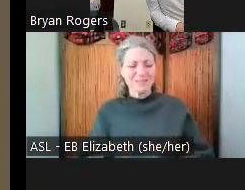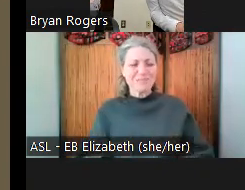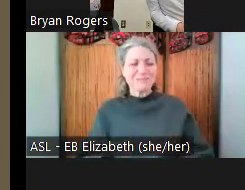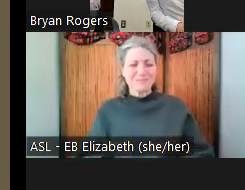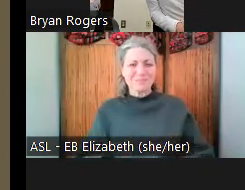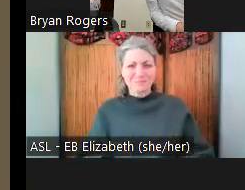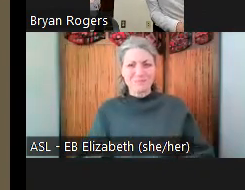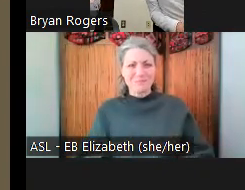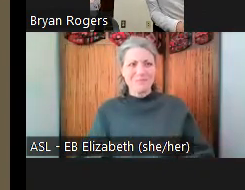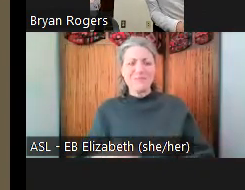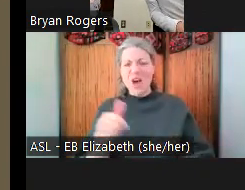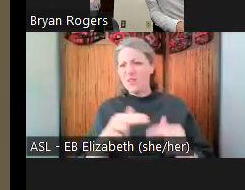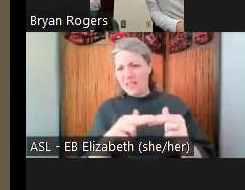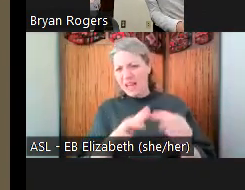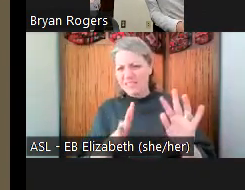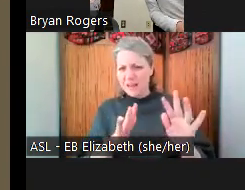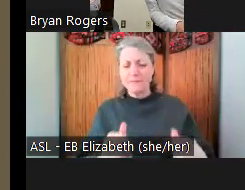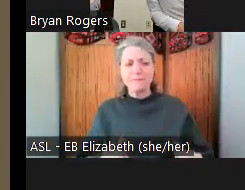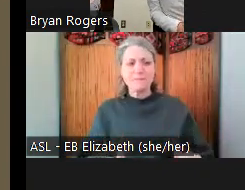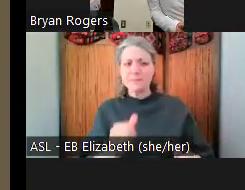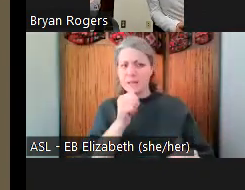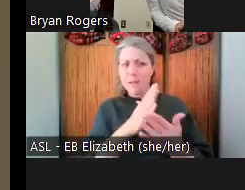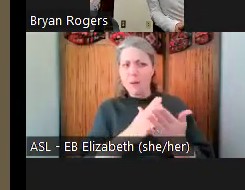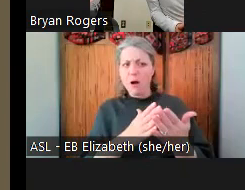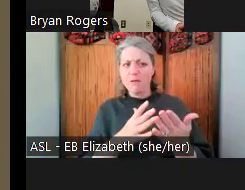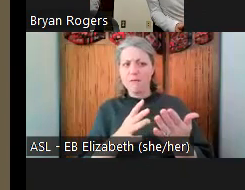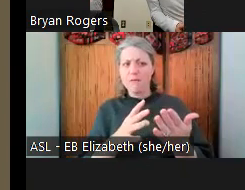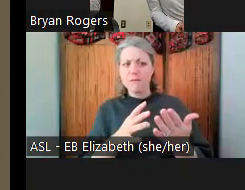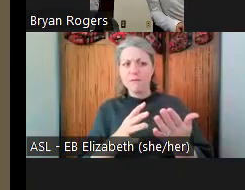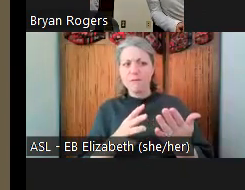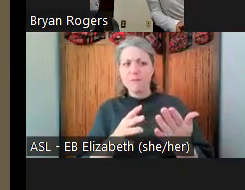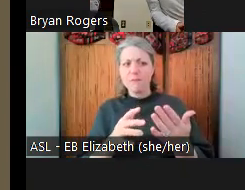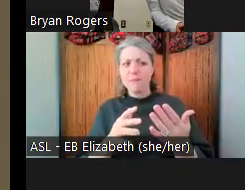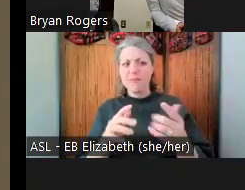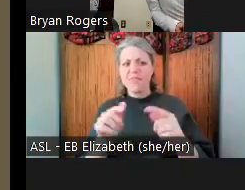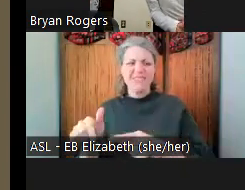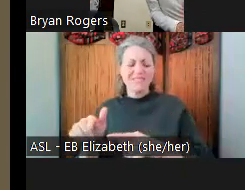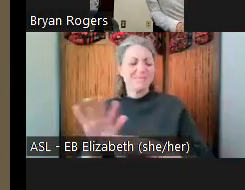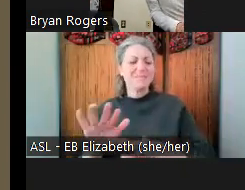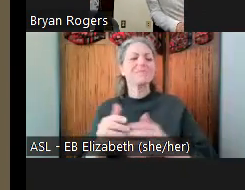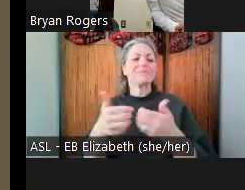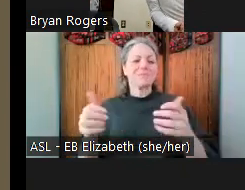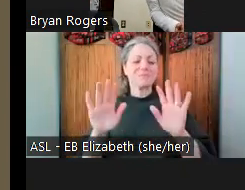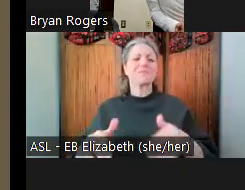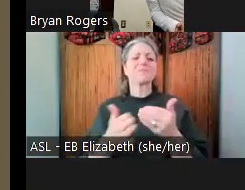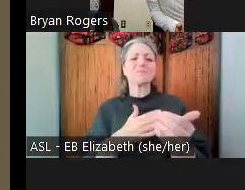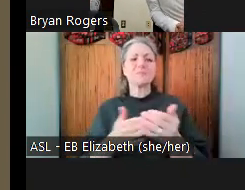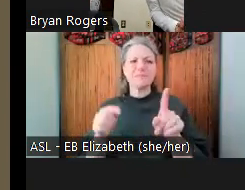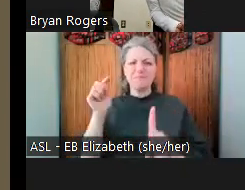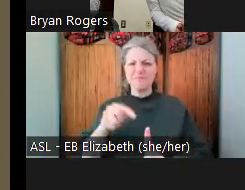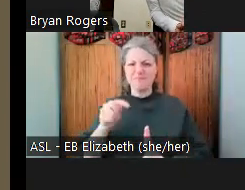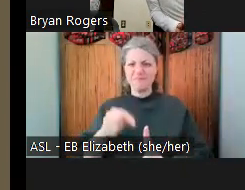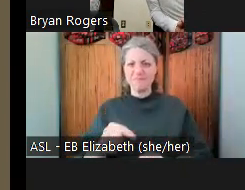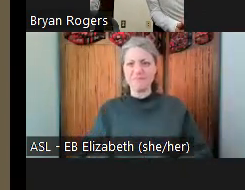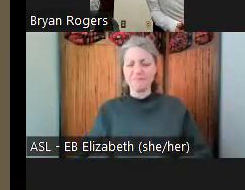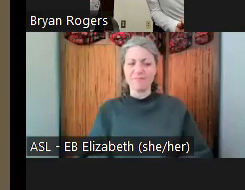These other slides kind of aren't part of the part 1 at all. And then this one's more of